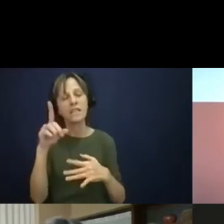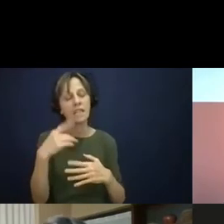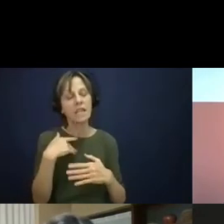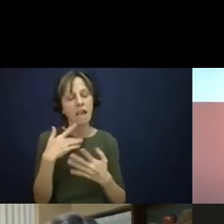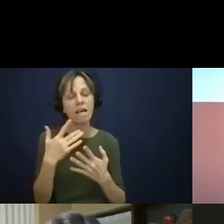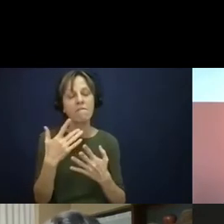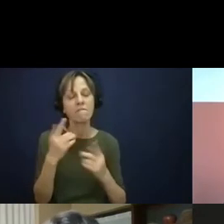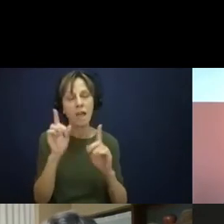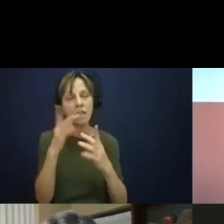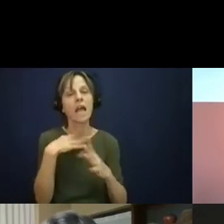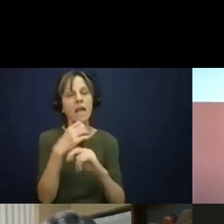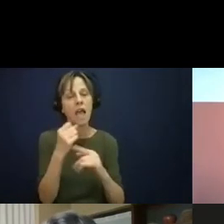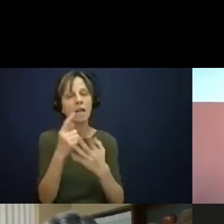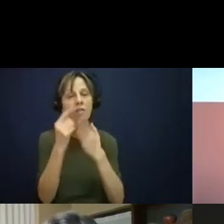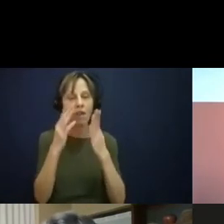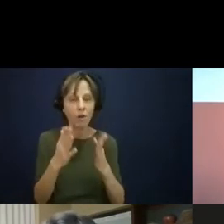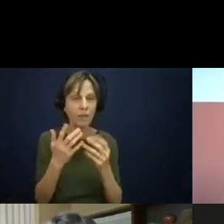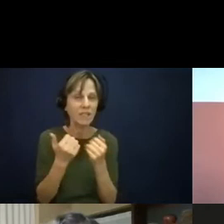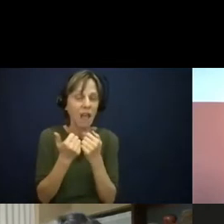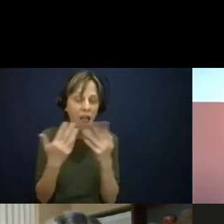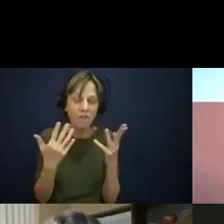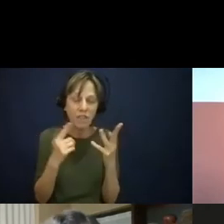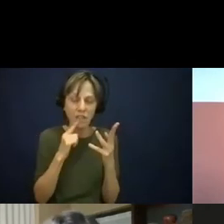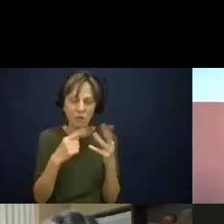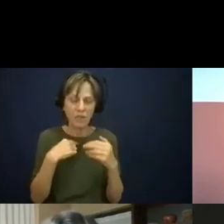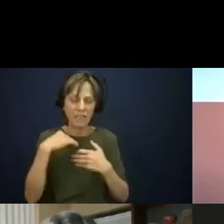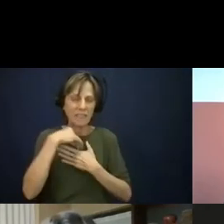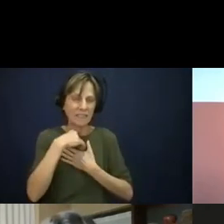buried. It all came to the surface. So,